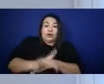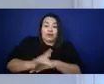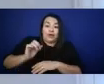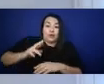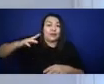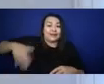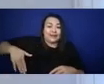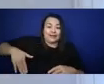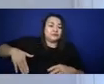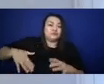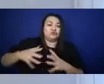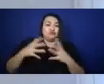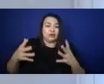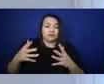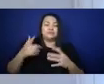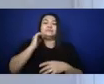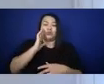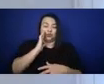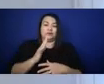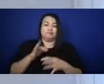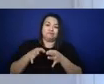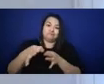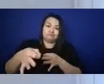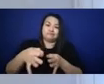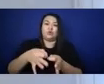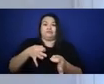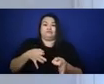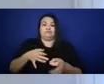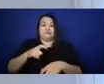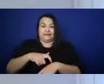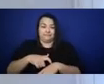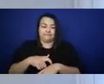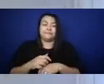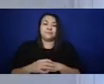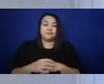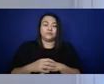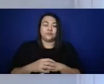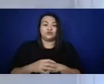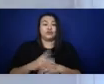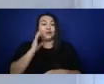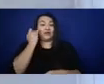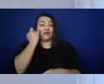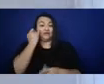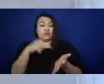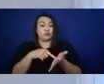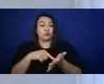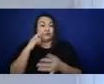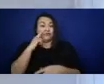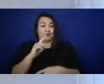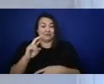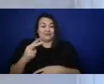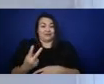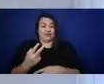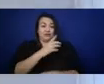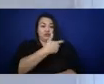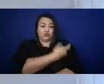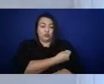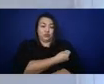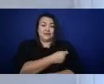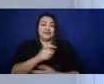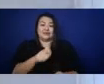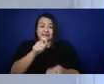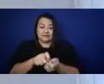away. We ask that those that do have an appointment, that they arrive within 15 minutes of their appointment time. Don't show up too